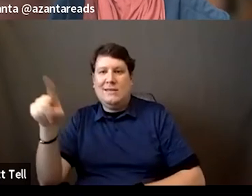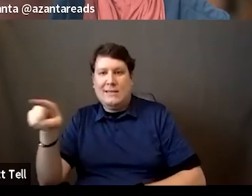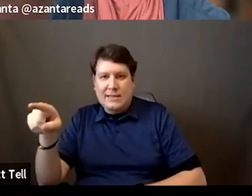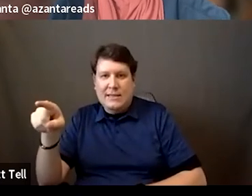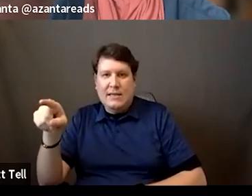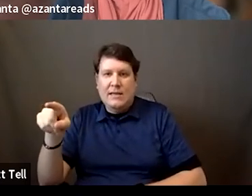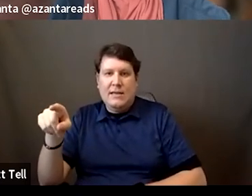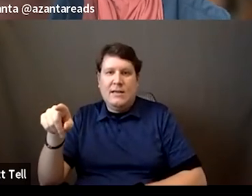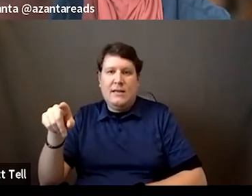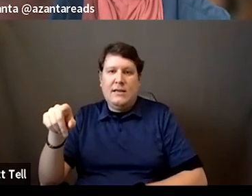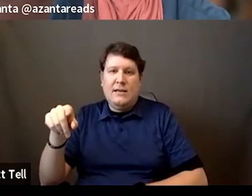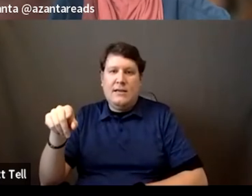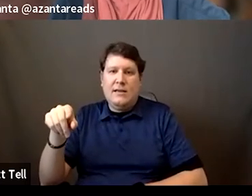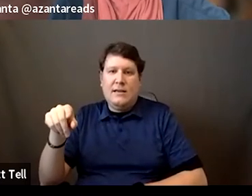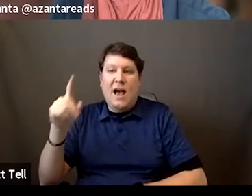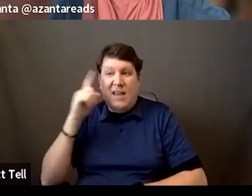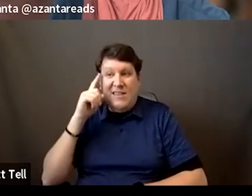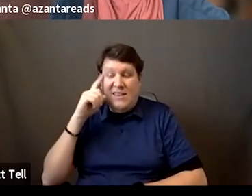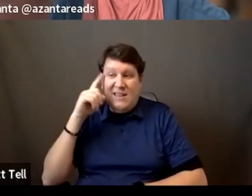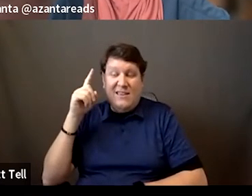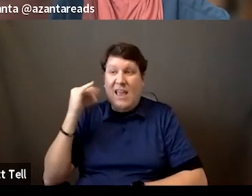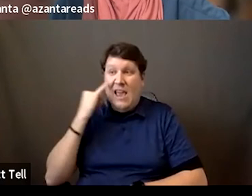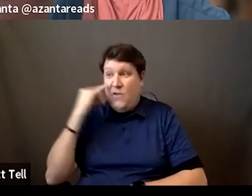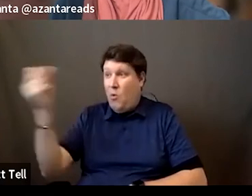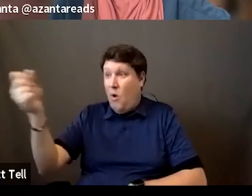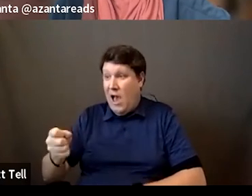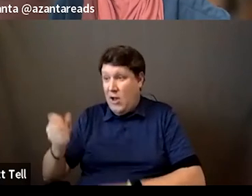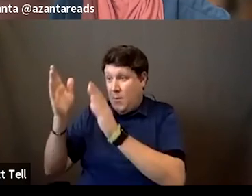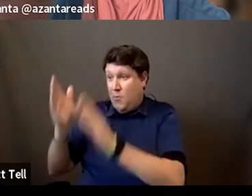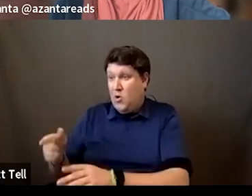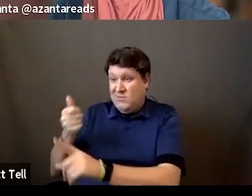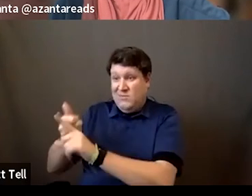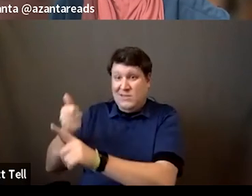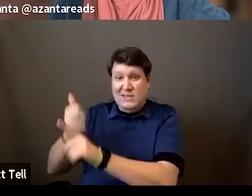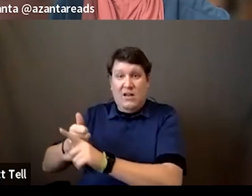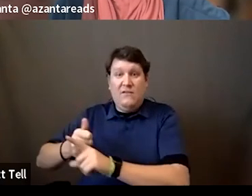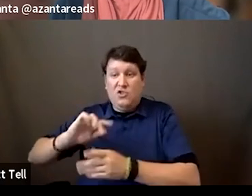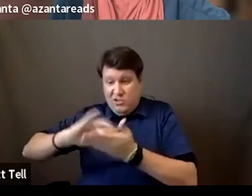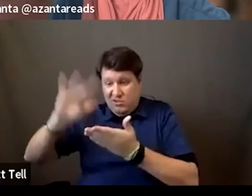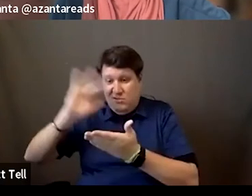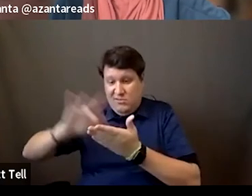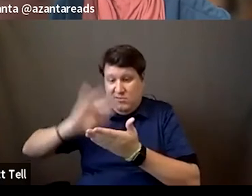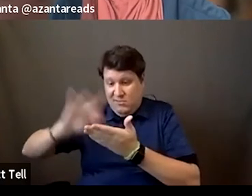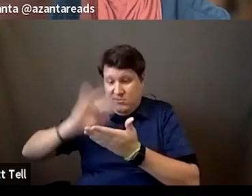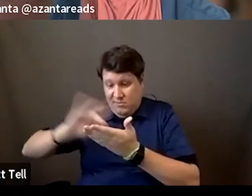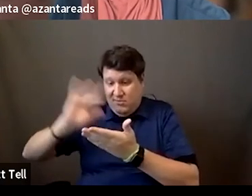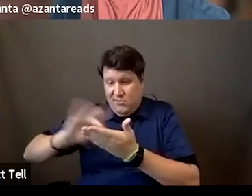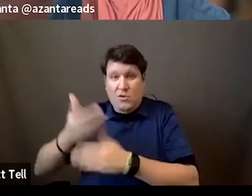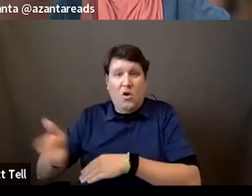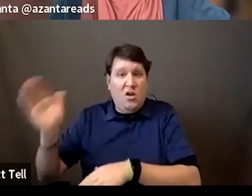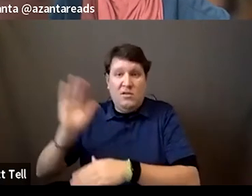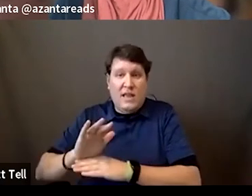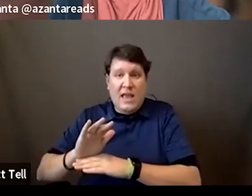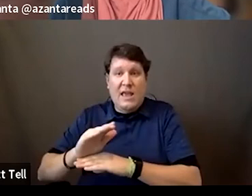day is actually worth it, because TikTok is such an influential sales platform for so many different types